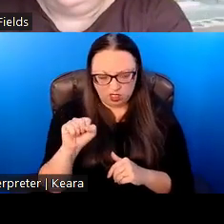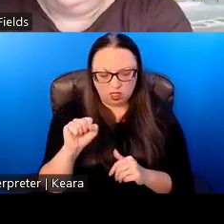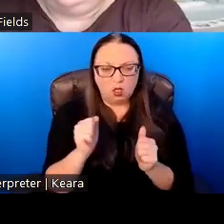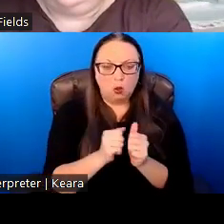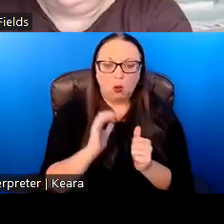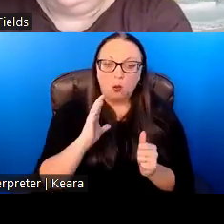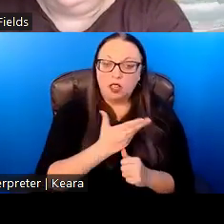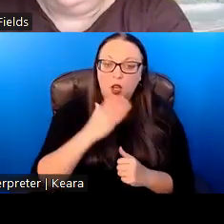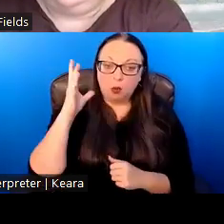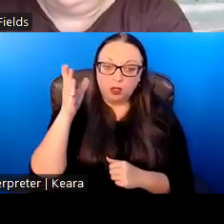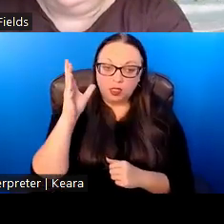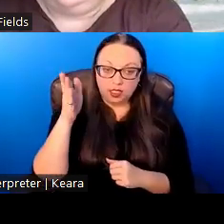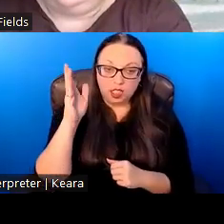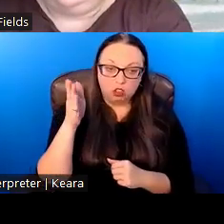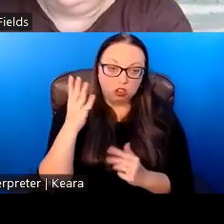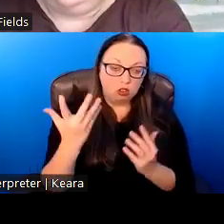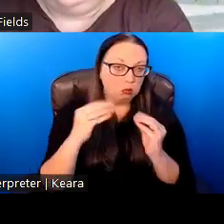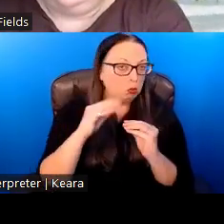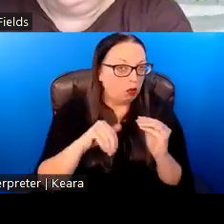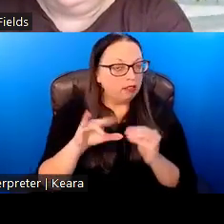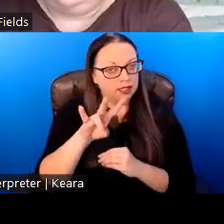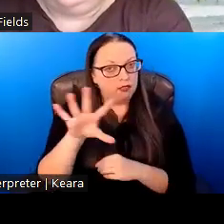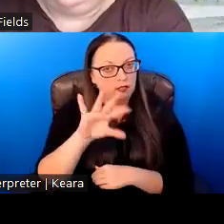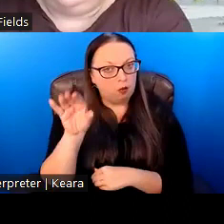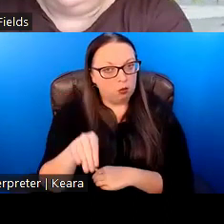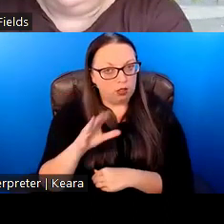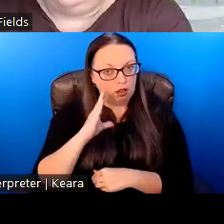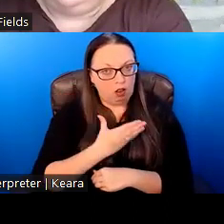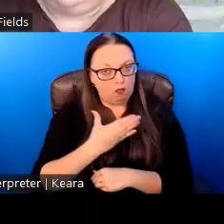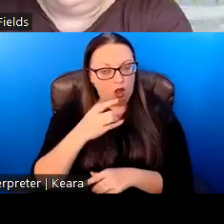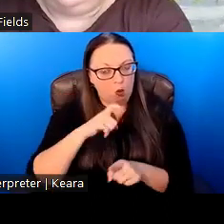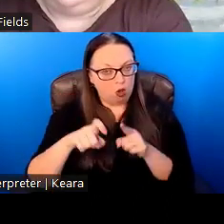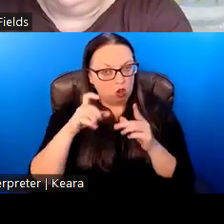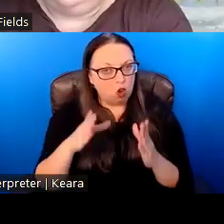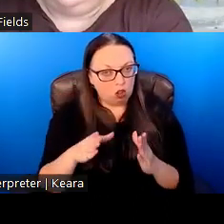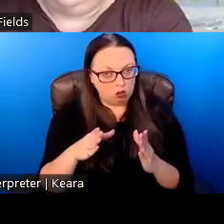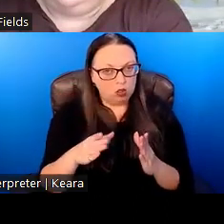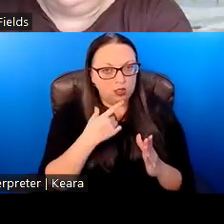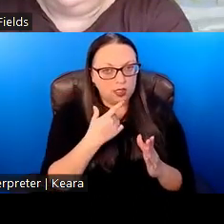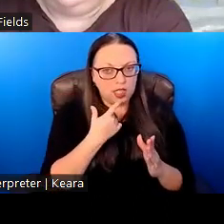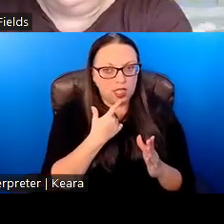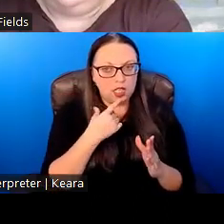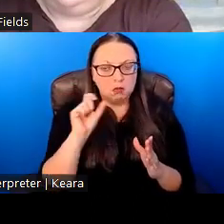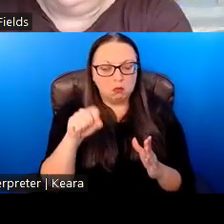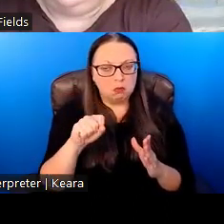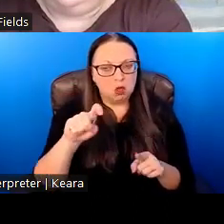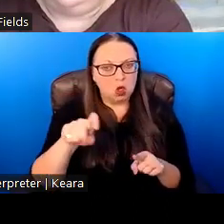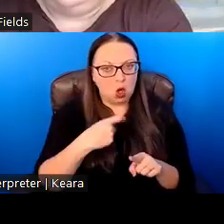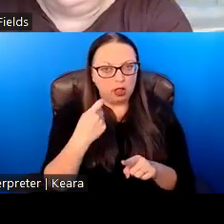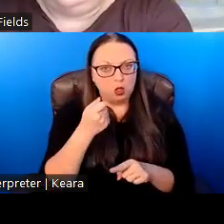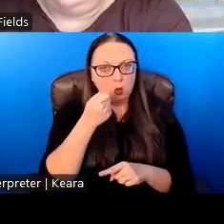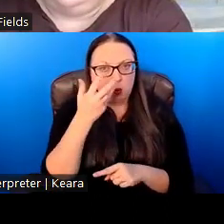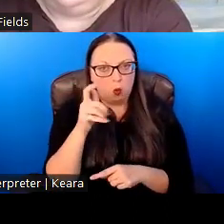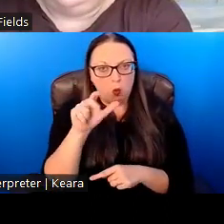did, more than 75% of our callers did find that calling the warm line